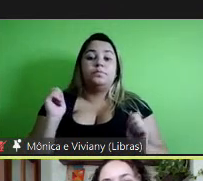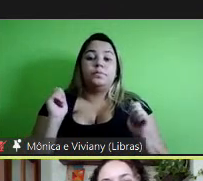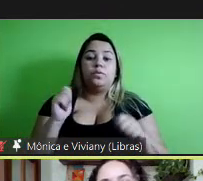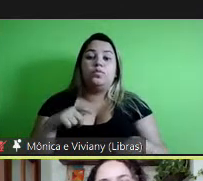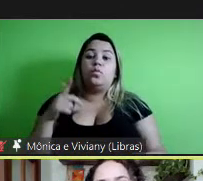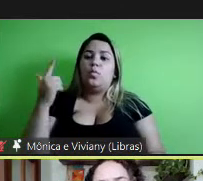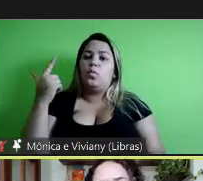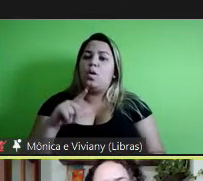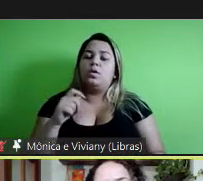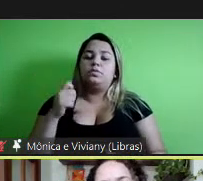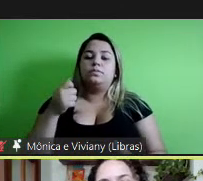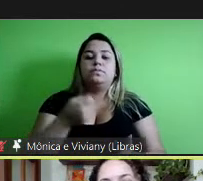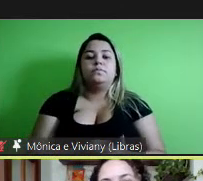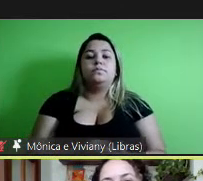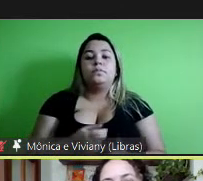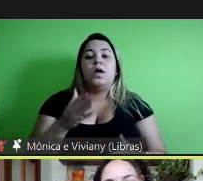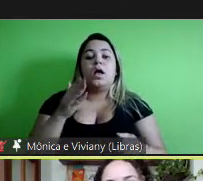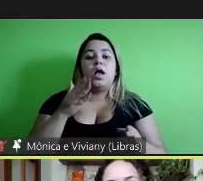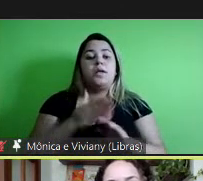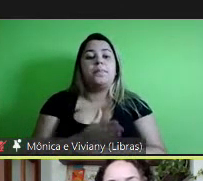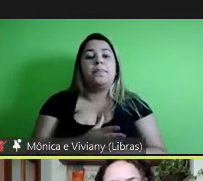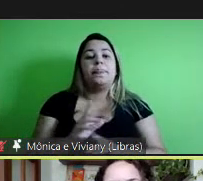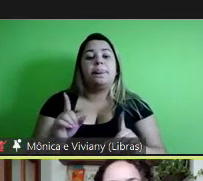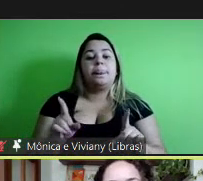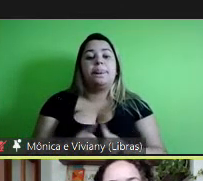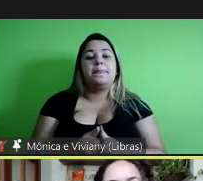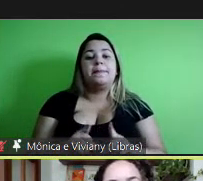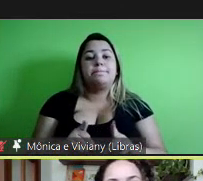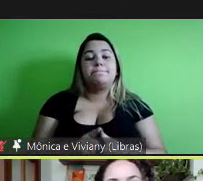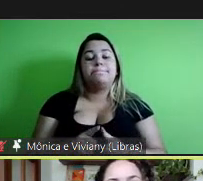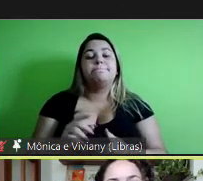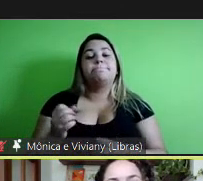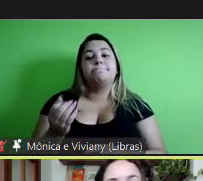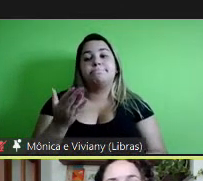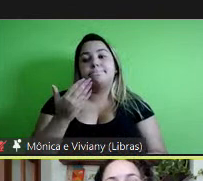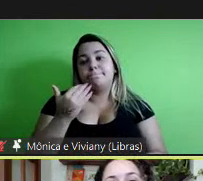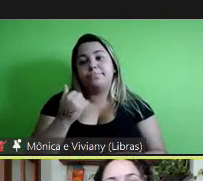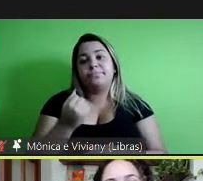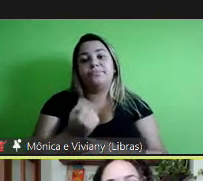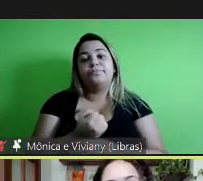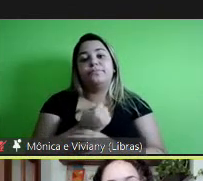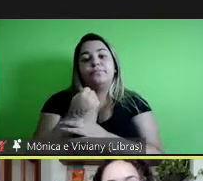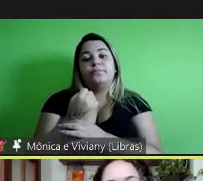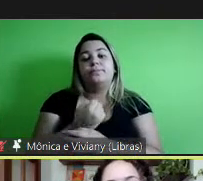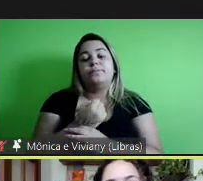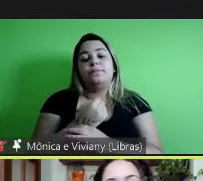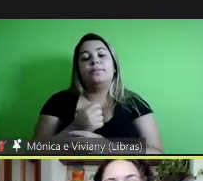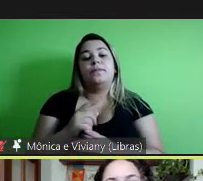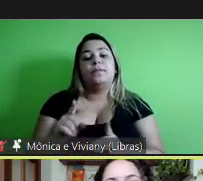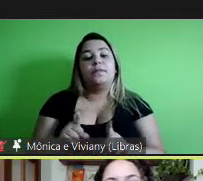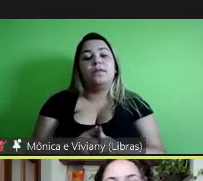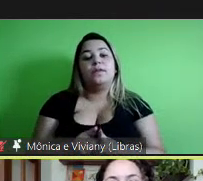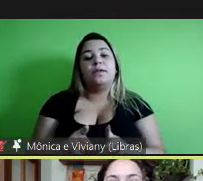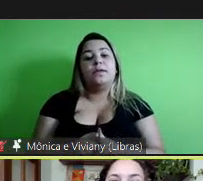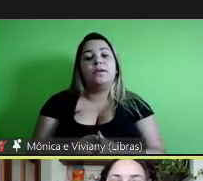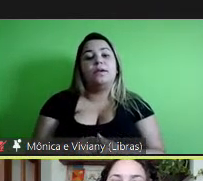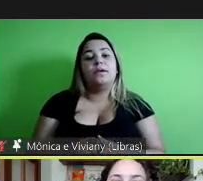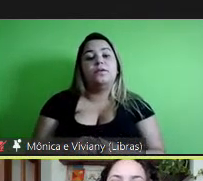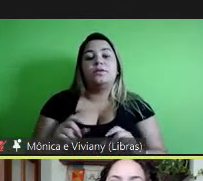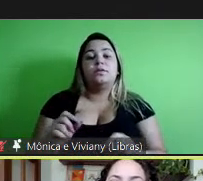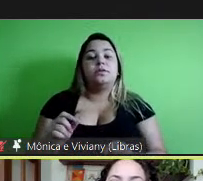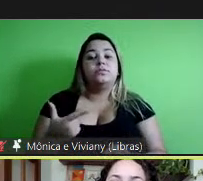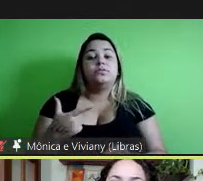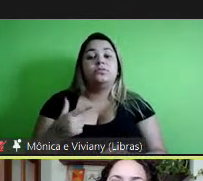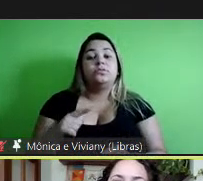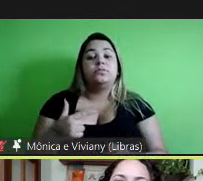compromise their other rights in order to guarantee their access to food. So insecurity, nutritional and